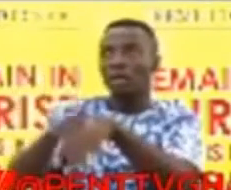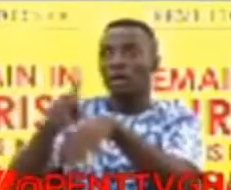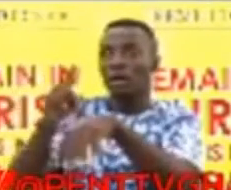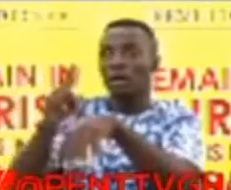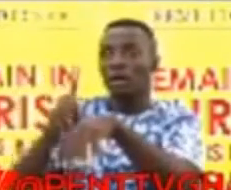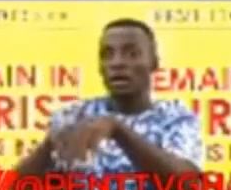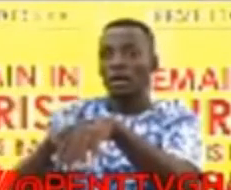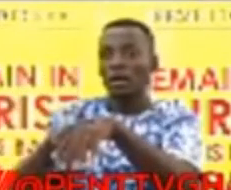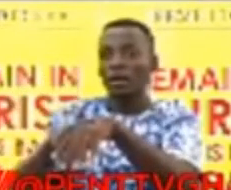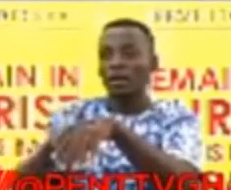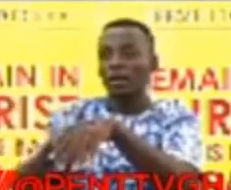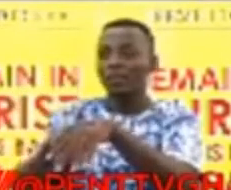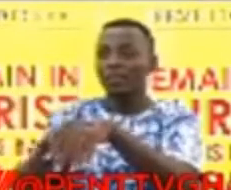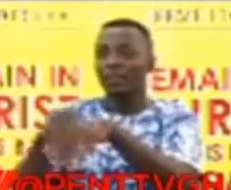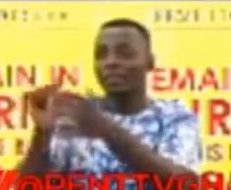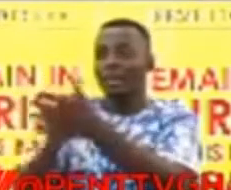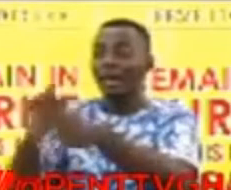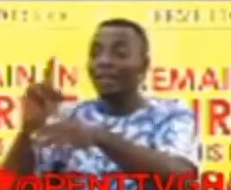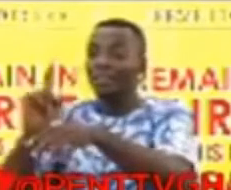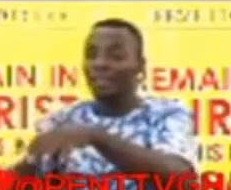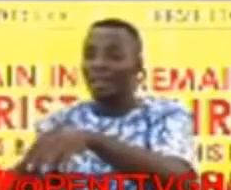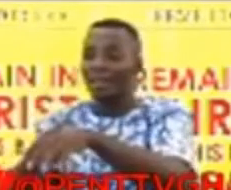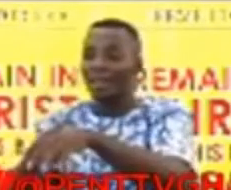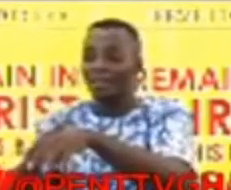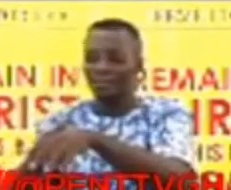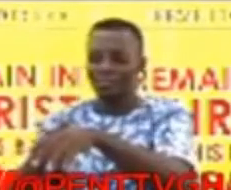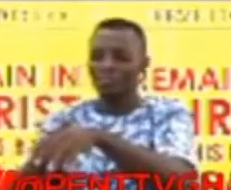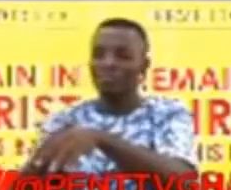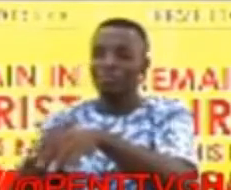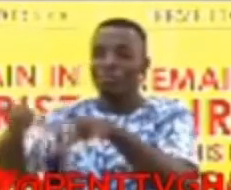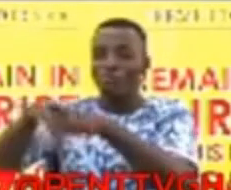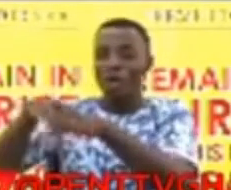the time of saying the vows, the husband complained that I'm not feeling well.